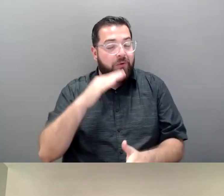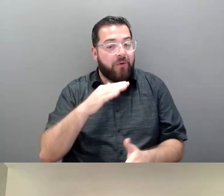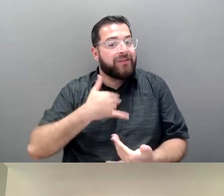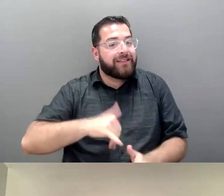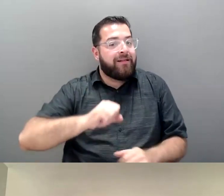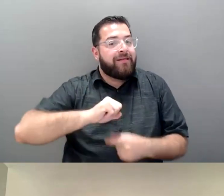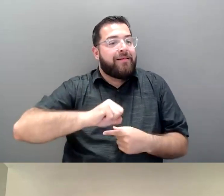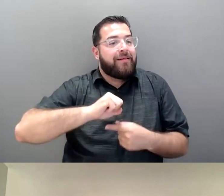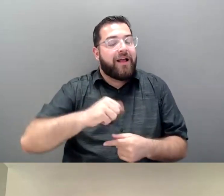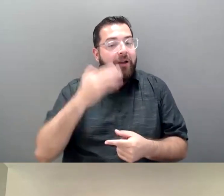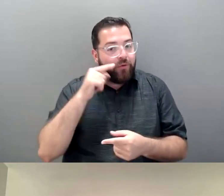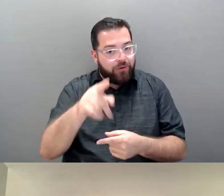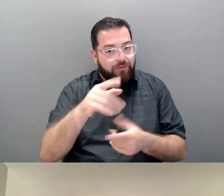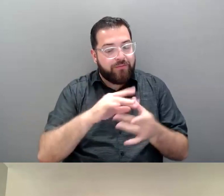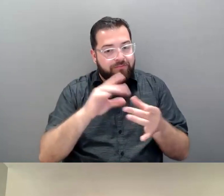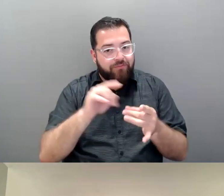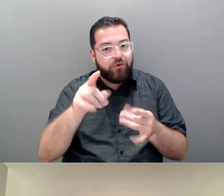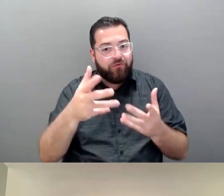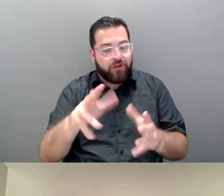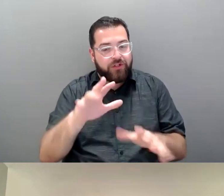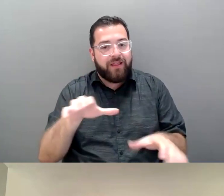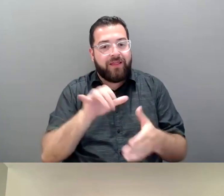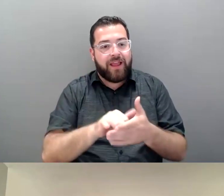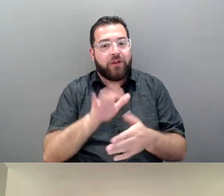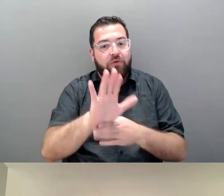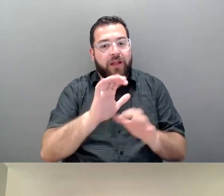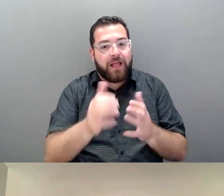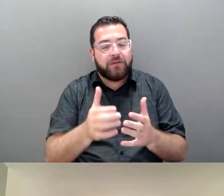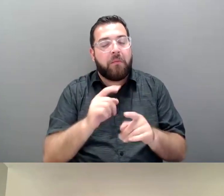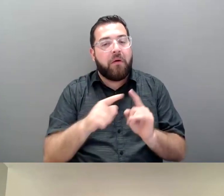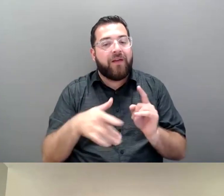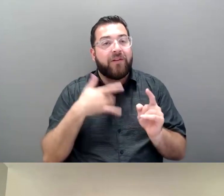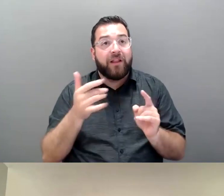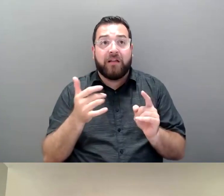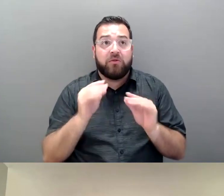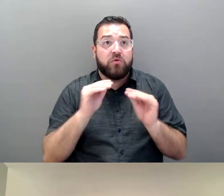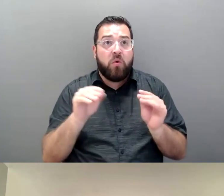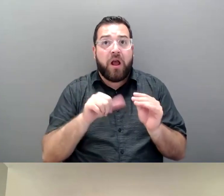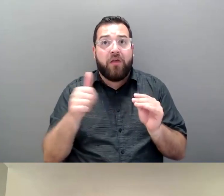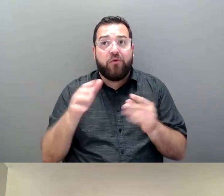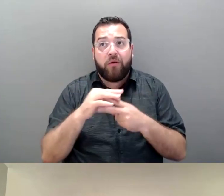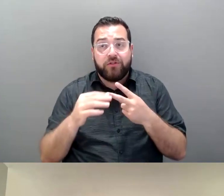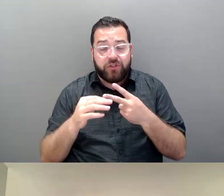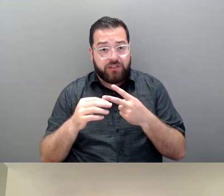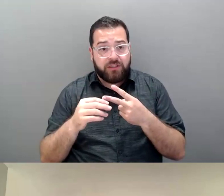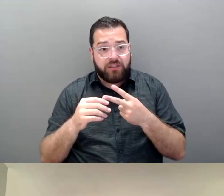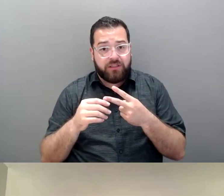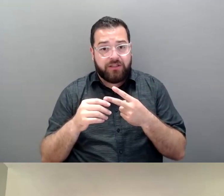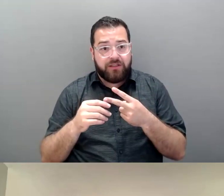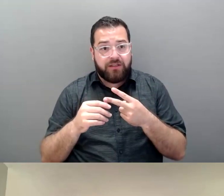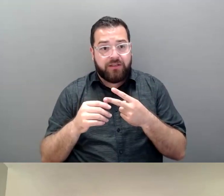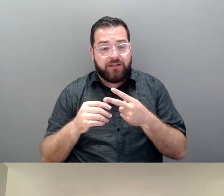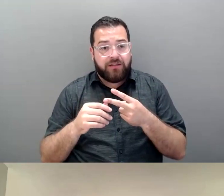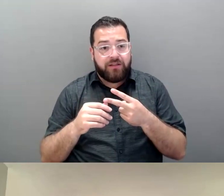you did that, but I feel like there's no way around it, and that it's going